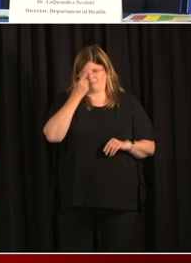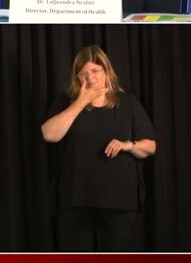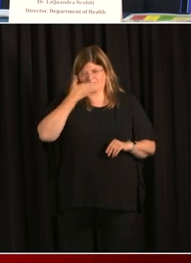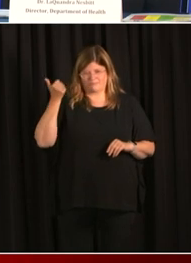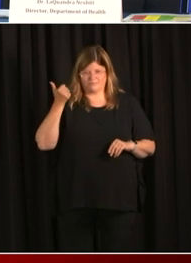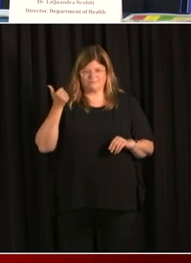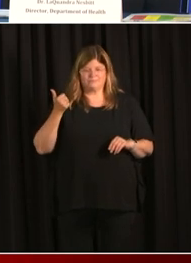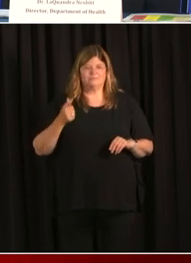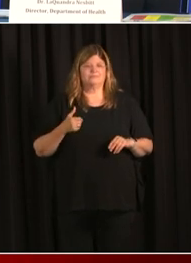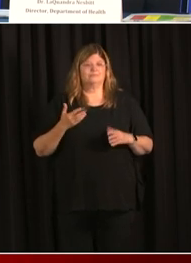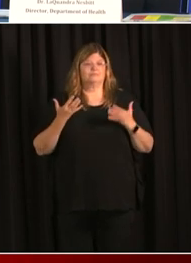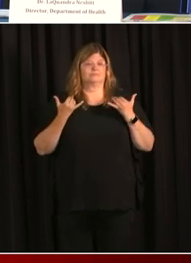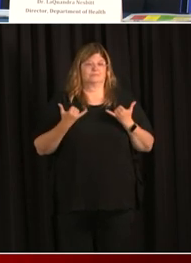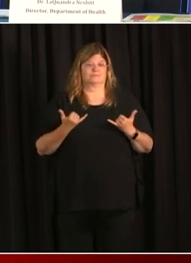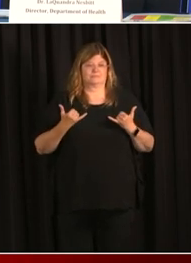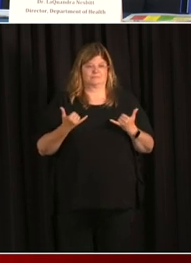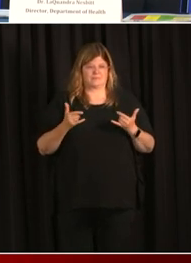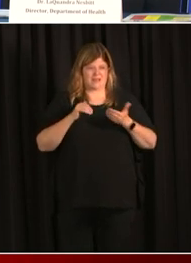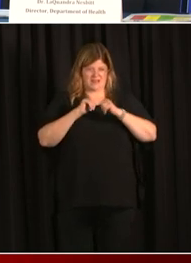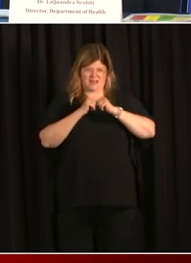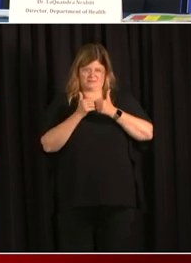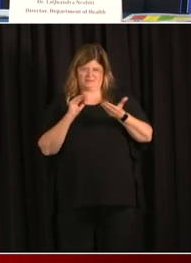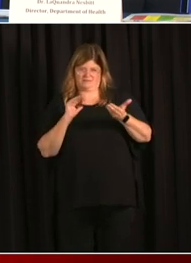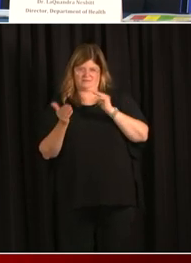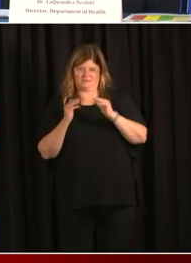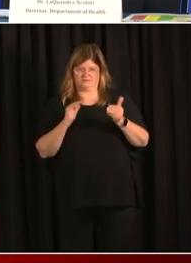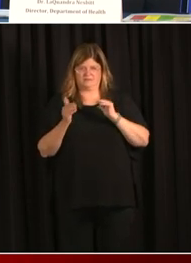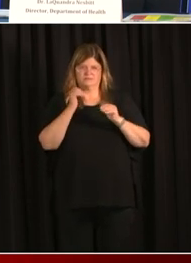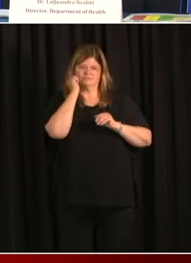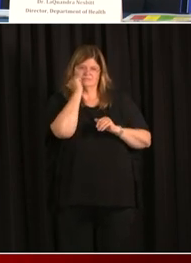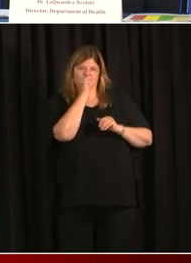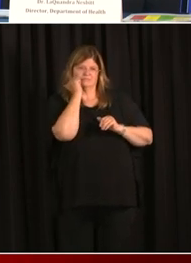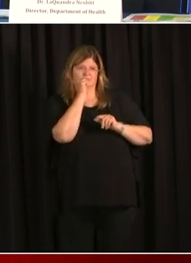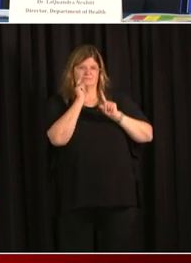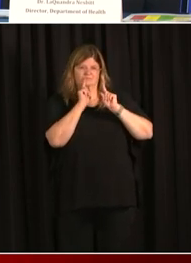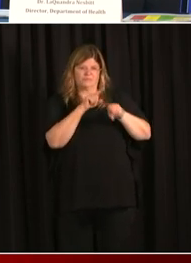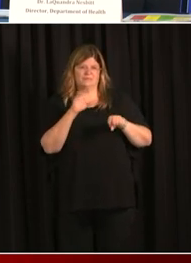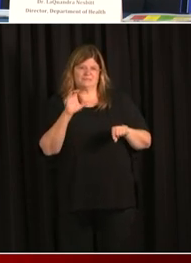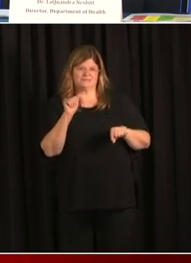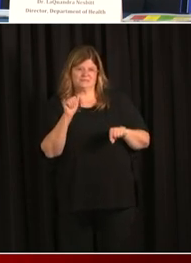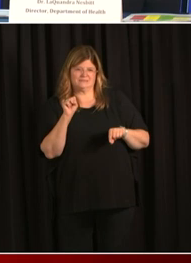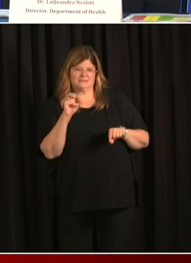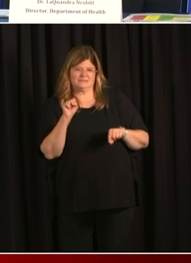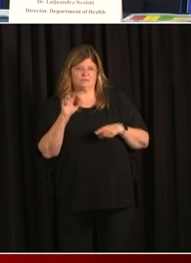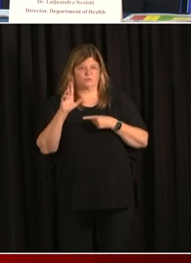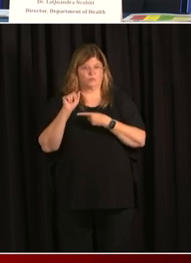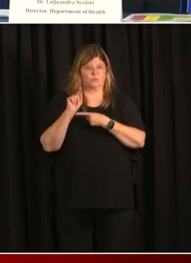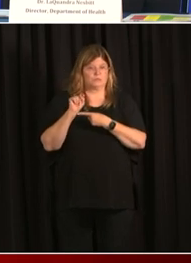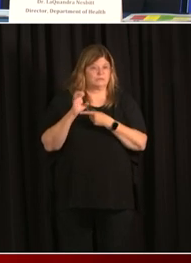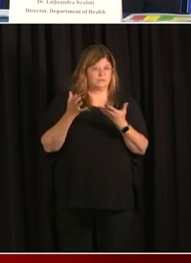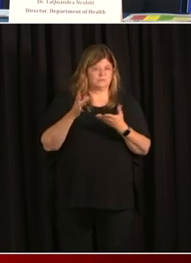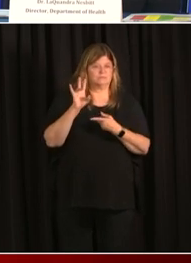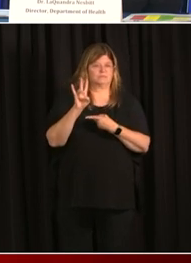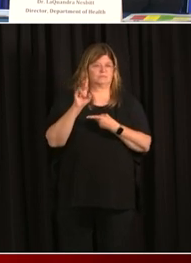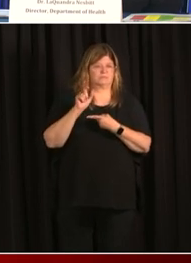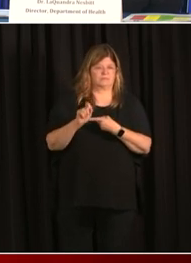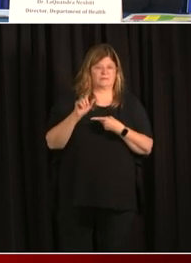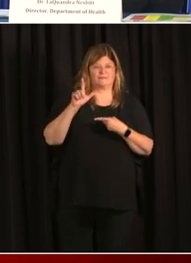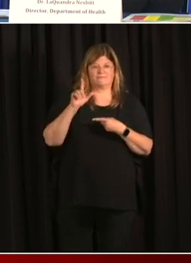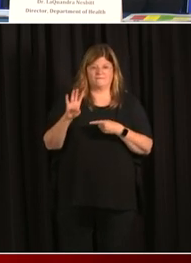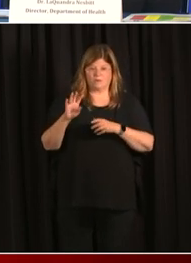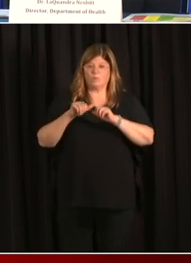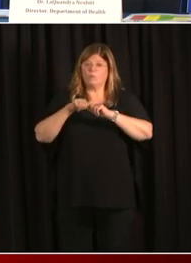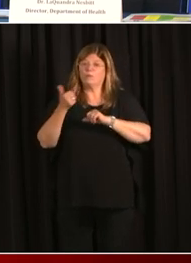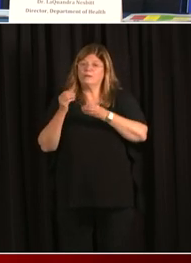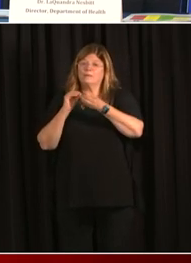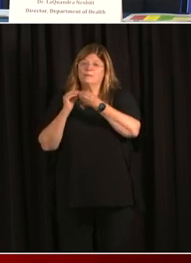we stand as of today with our daily reported case rate of 7.24. The other metrics there you're all familiar